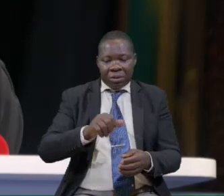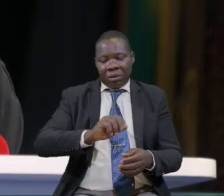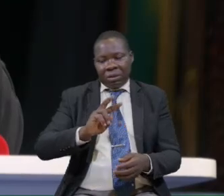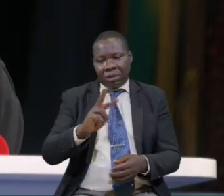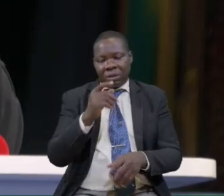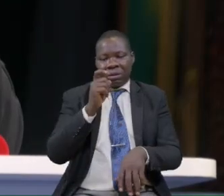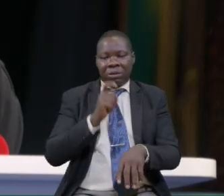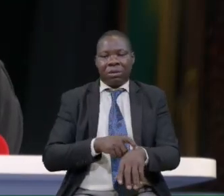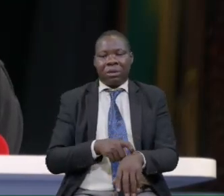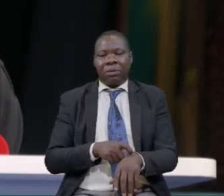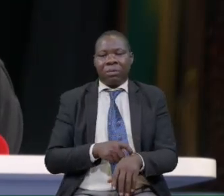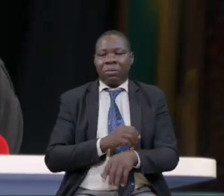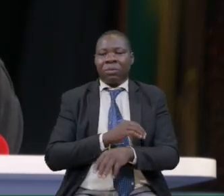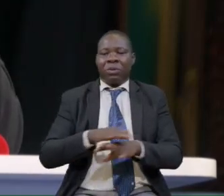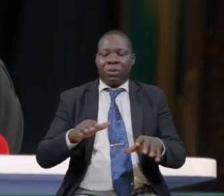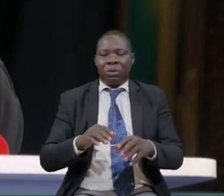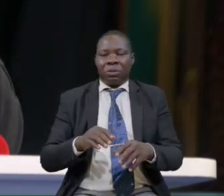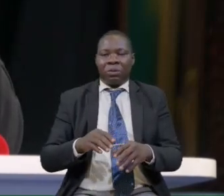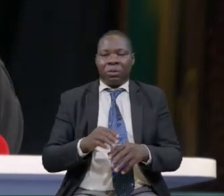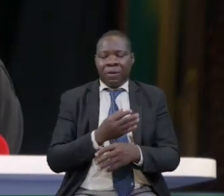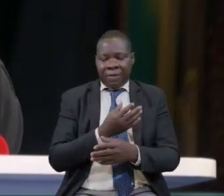Don't fail to be there tomorrow,